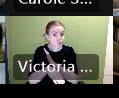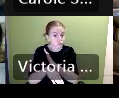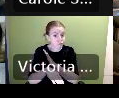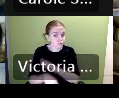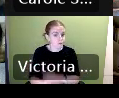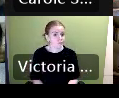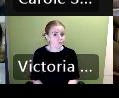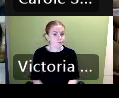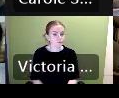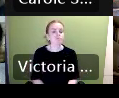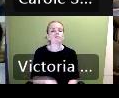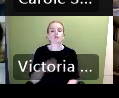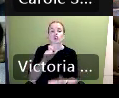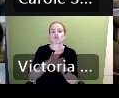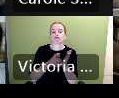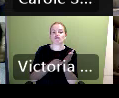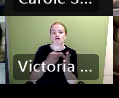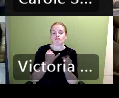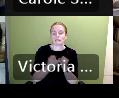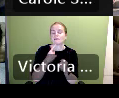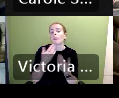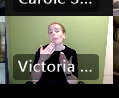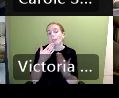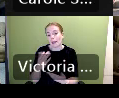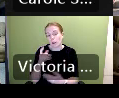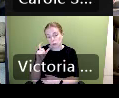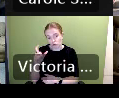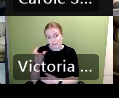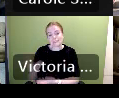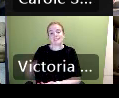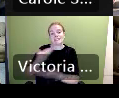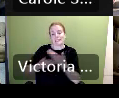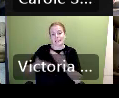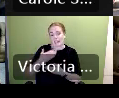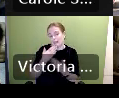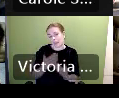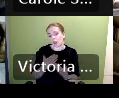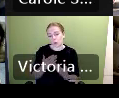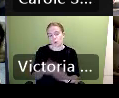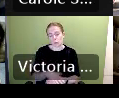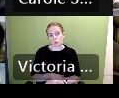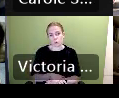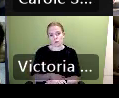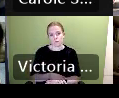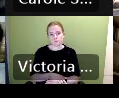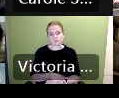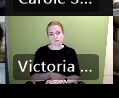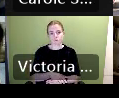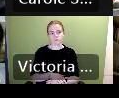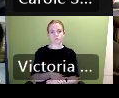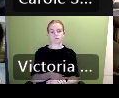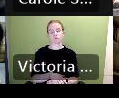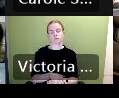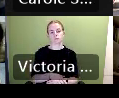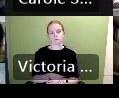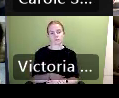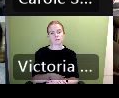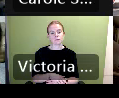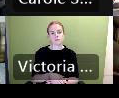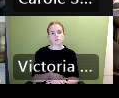Thanks, Christine, for sharing that. And I think, not that I'm trying to prompt you in any way, shape, or form, but